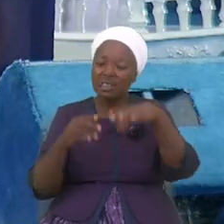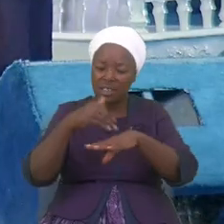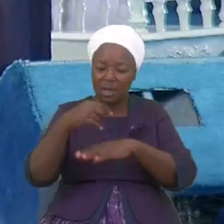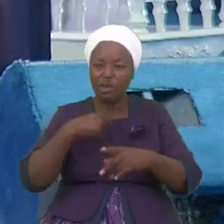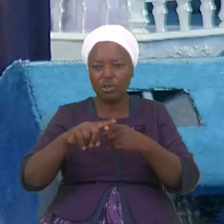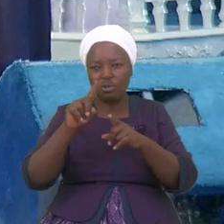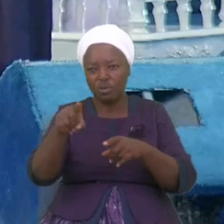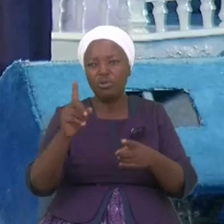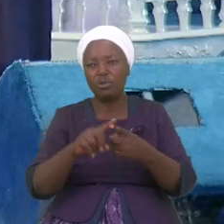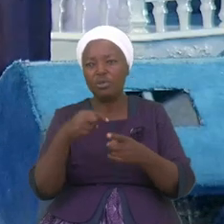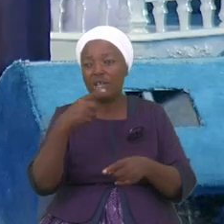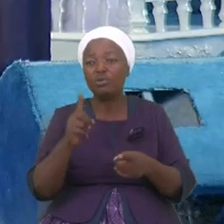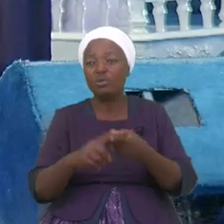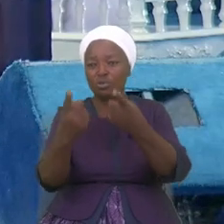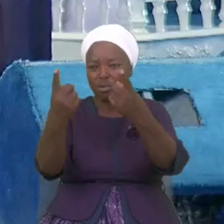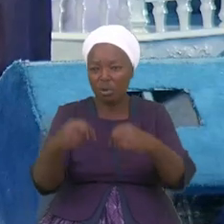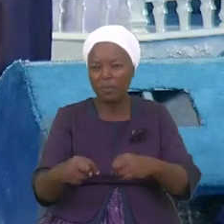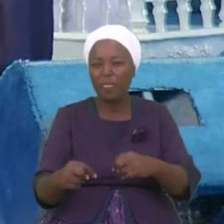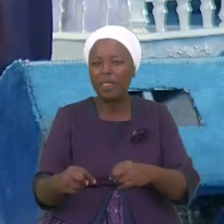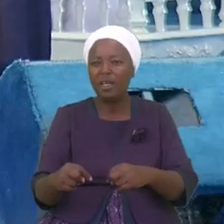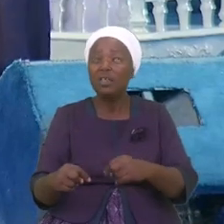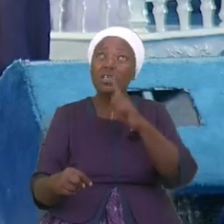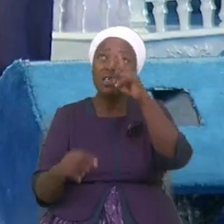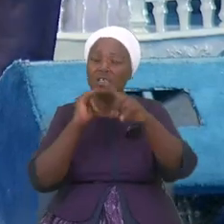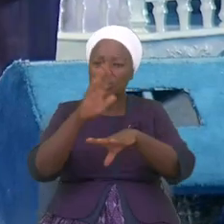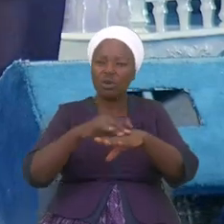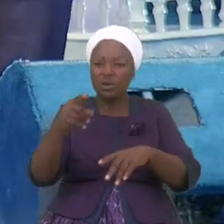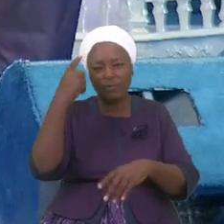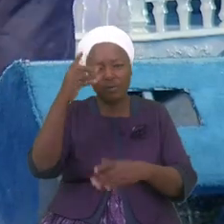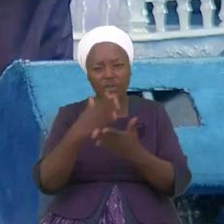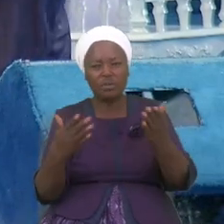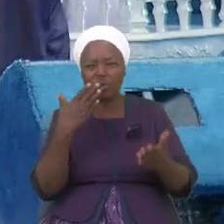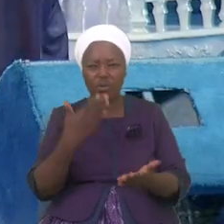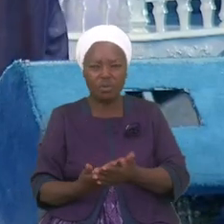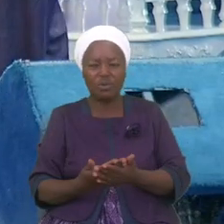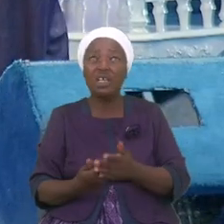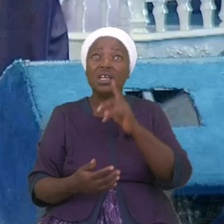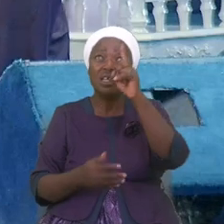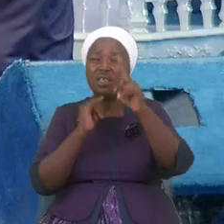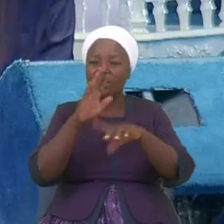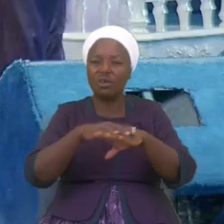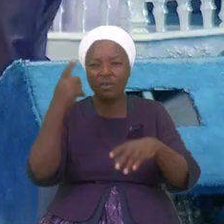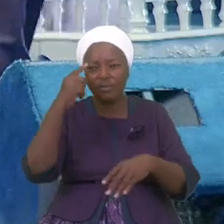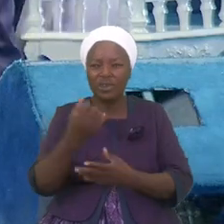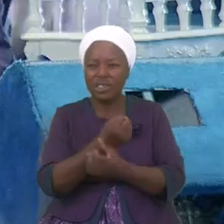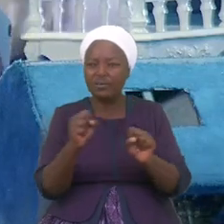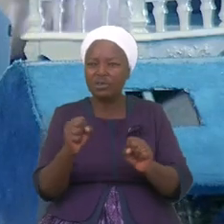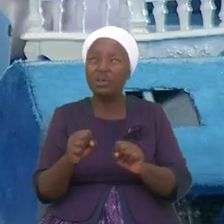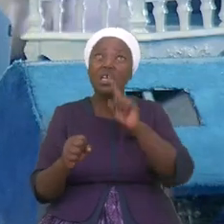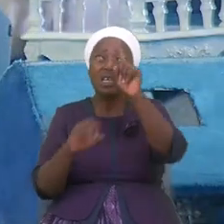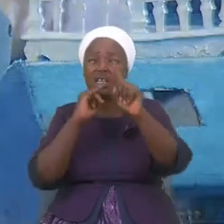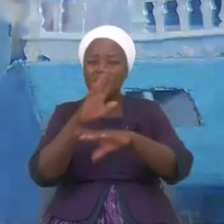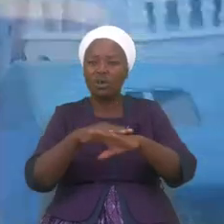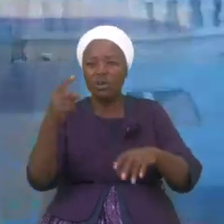come. He's calling you for something good. He's calling you for salvation. He's calling you for